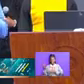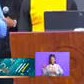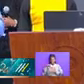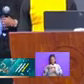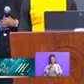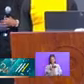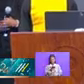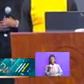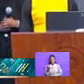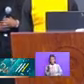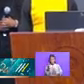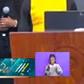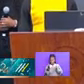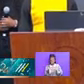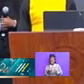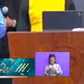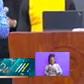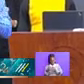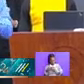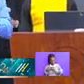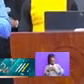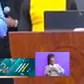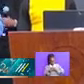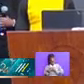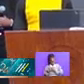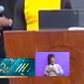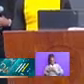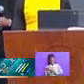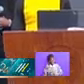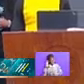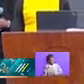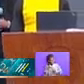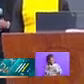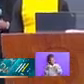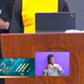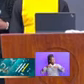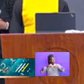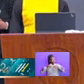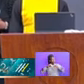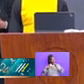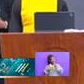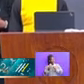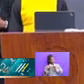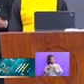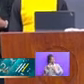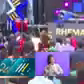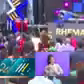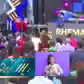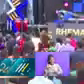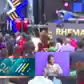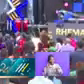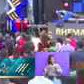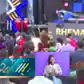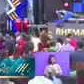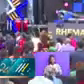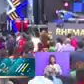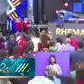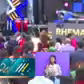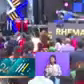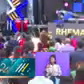join them if you are here you are struggling and the listen the qualification is that you must be